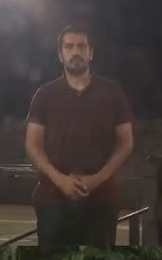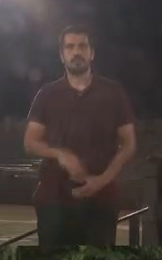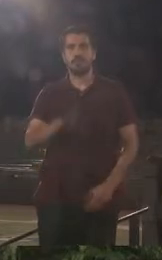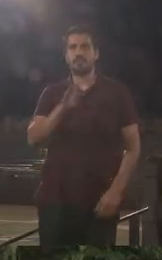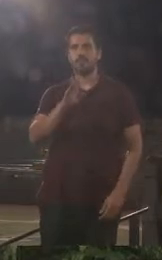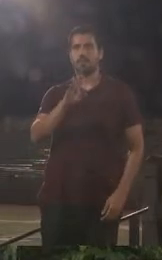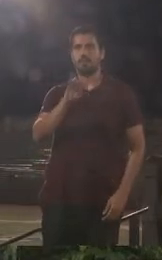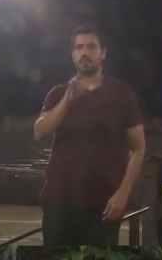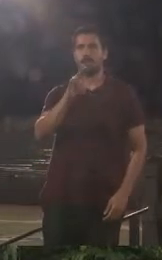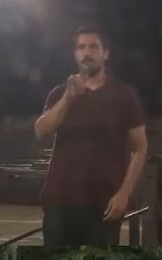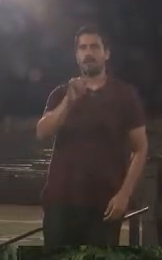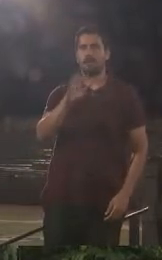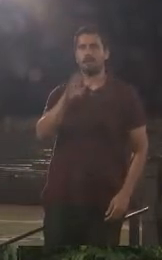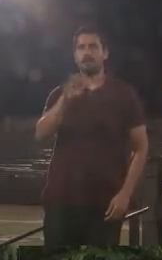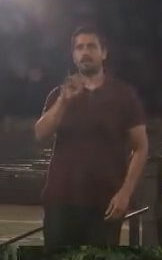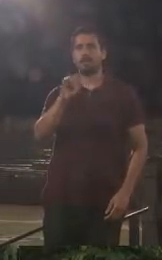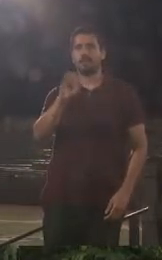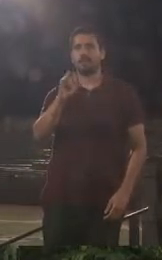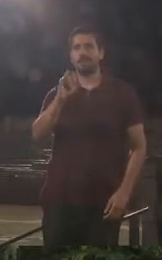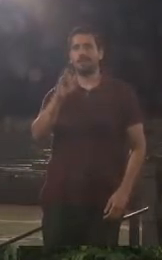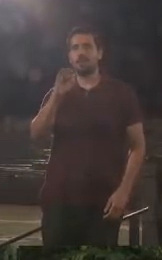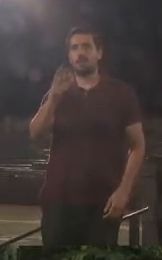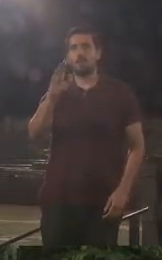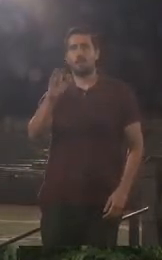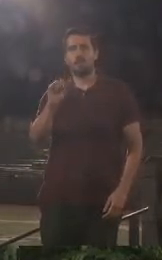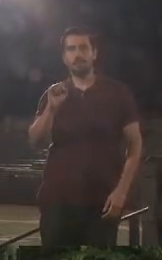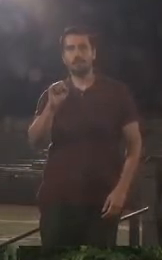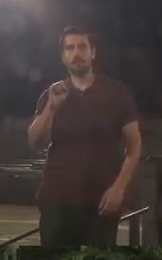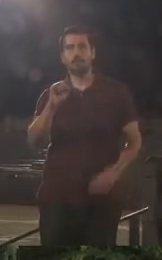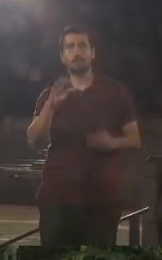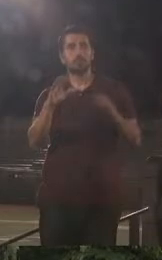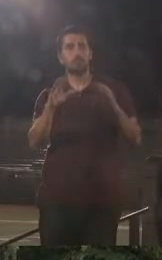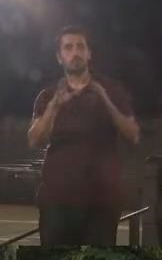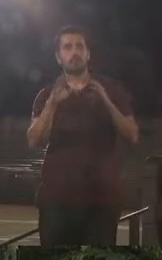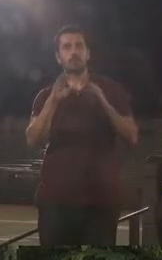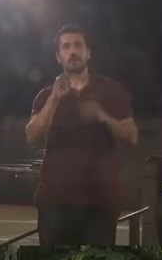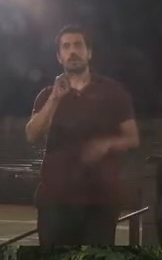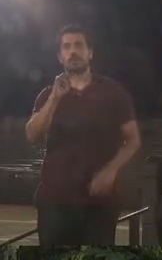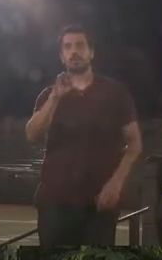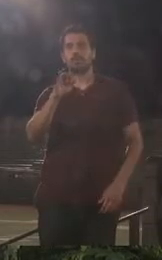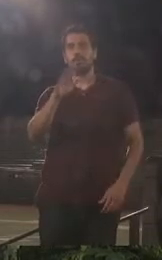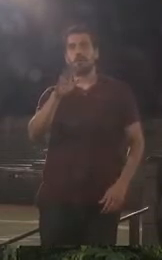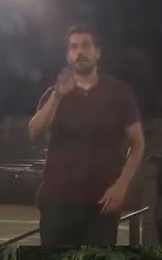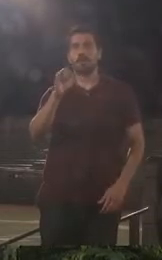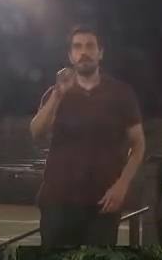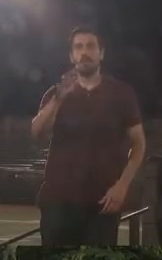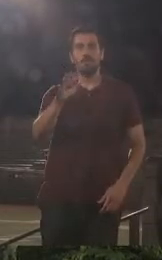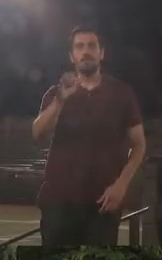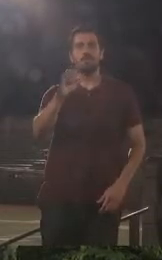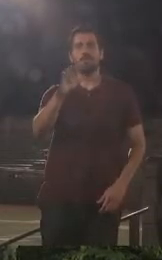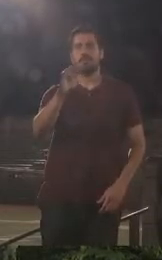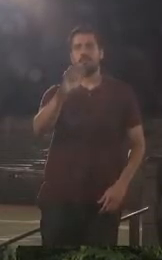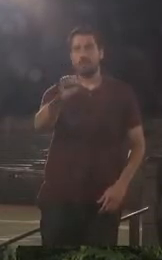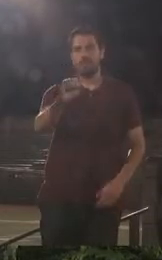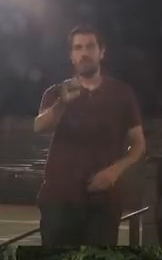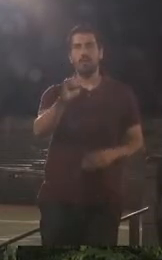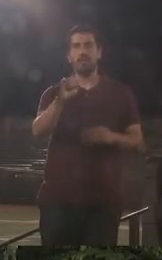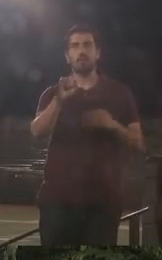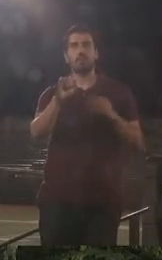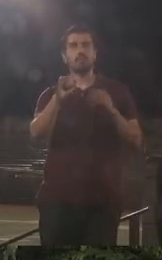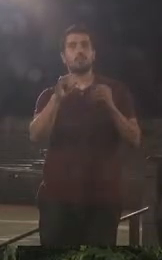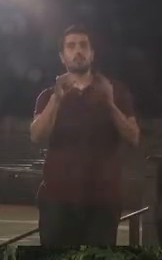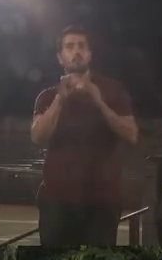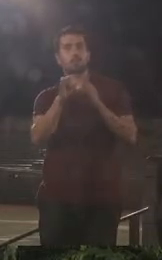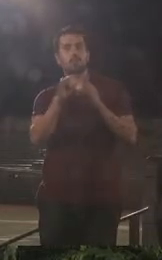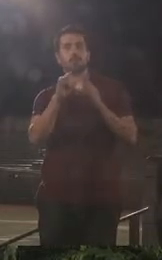Brianna Deani Cisneros earned certification in Microsoft Office Specialist Word and will be attending Palo Alto College.